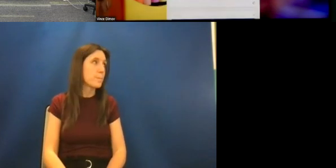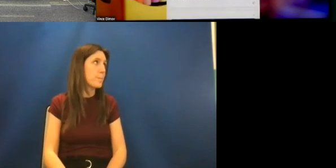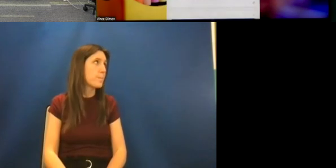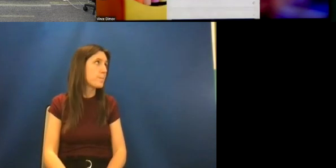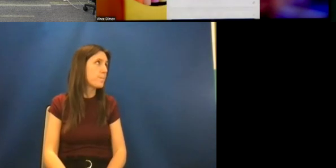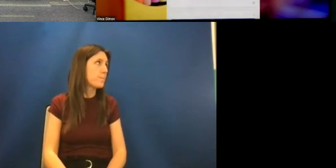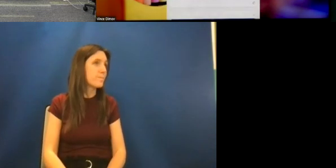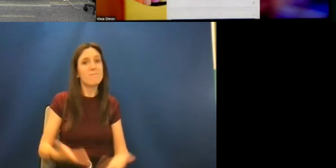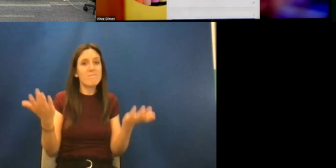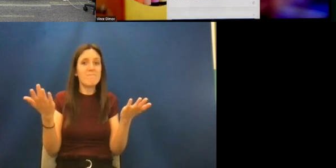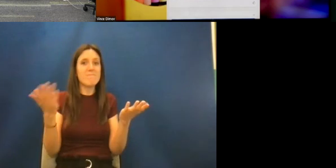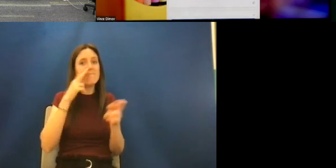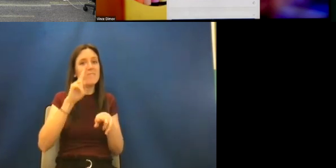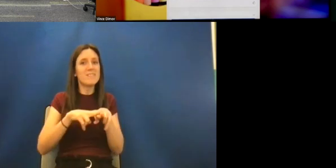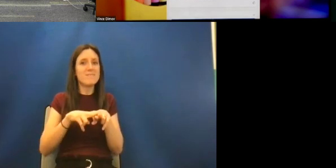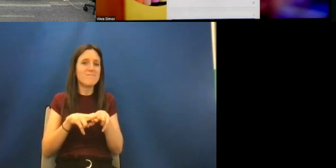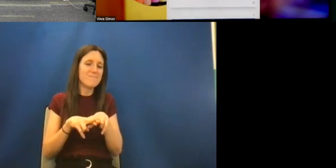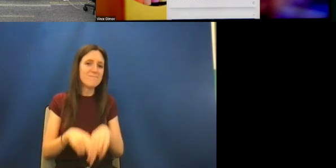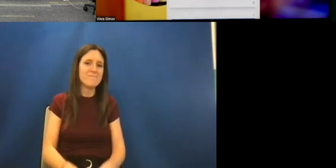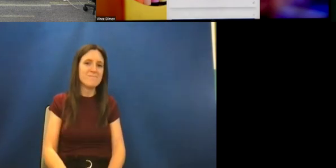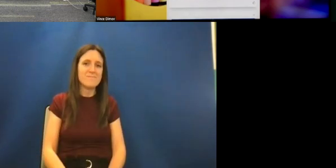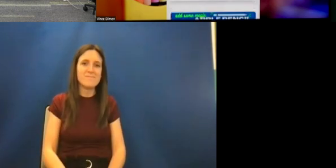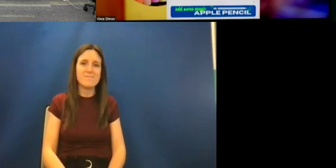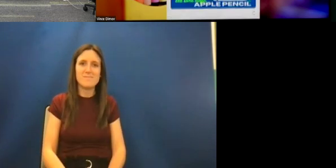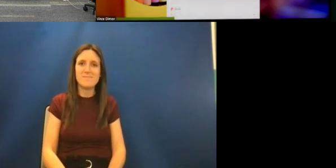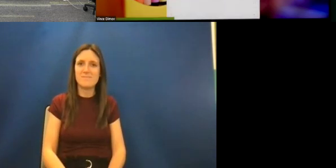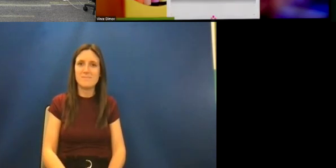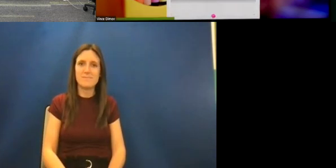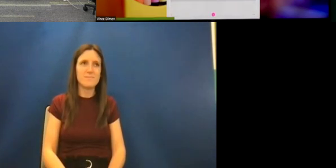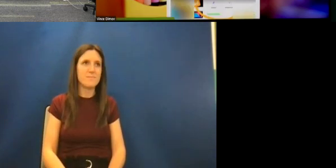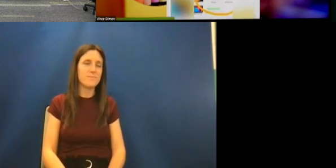Awesome. So kind of fun. So there's another thing though that you can do.